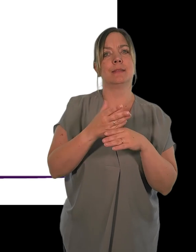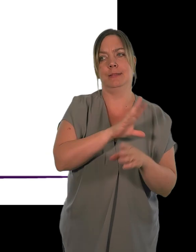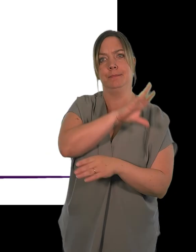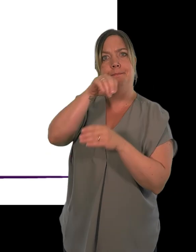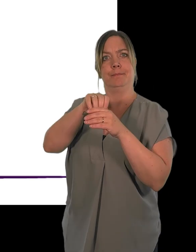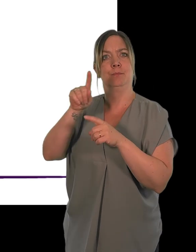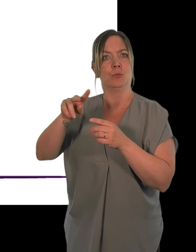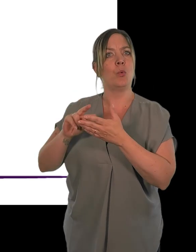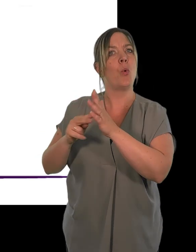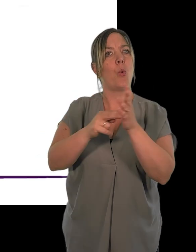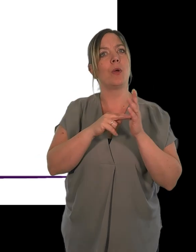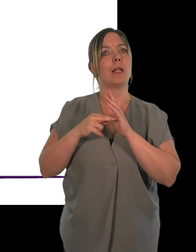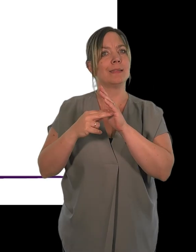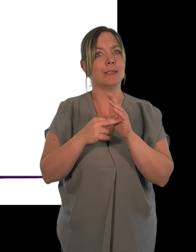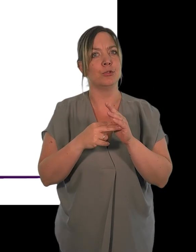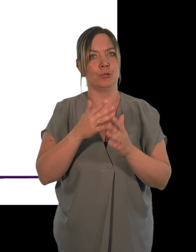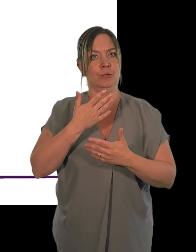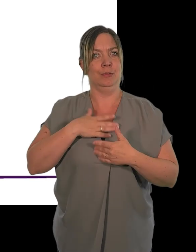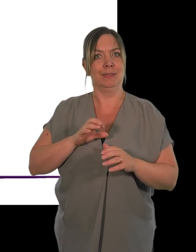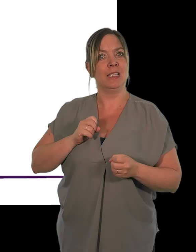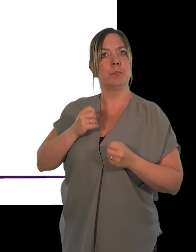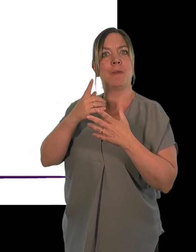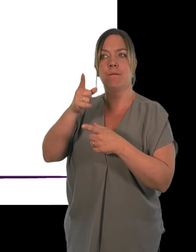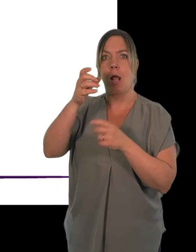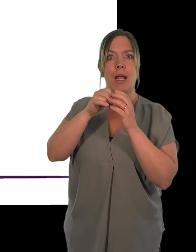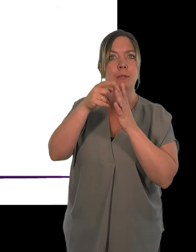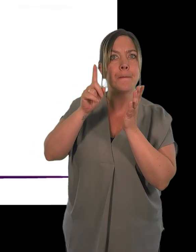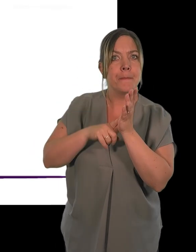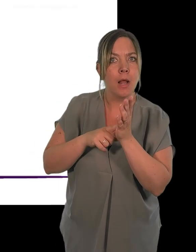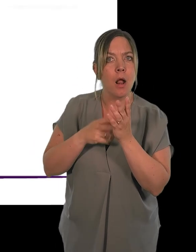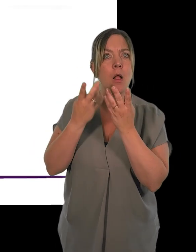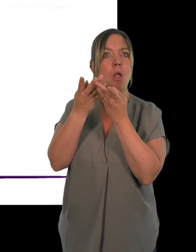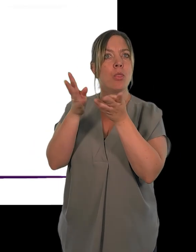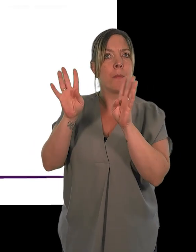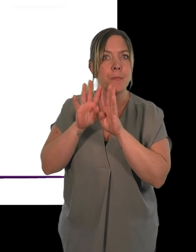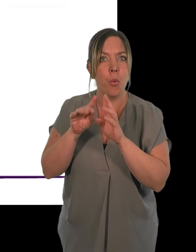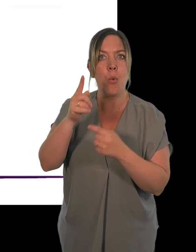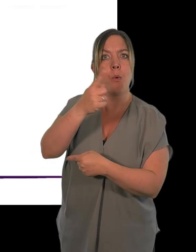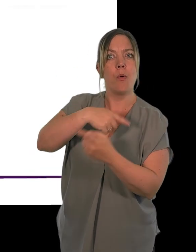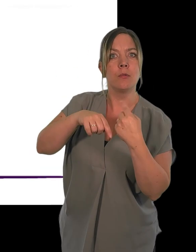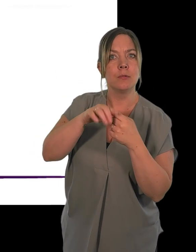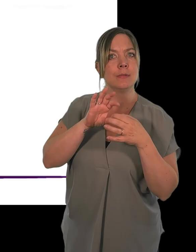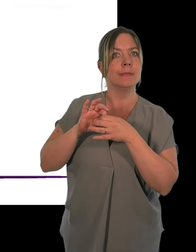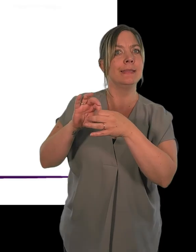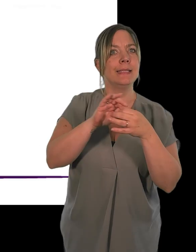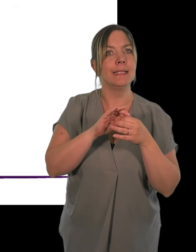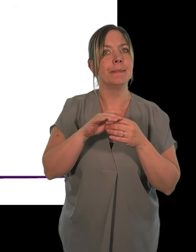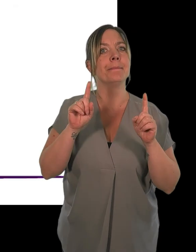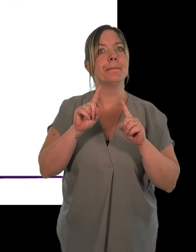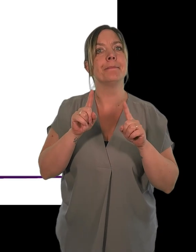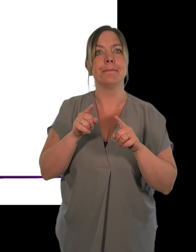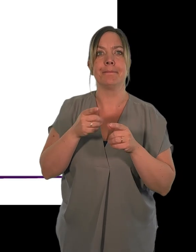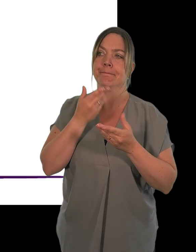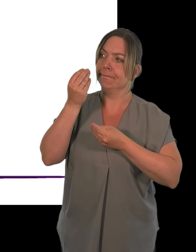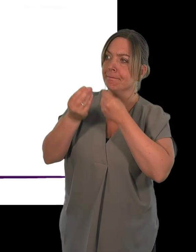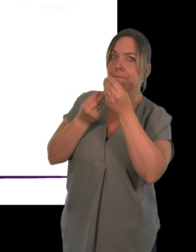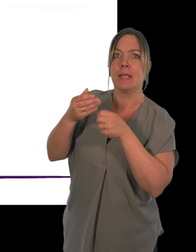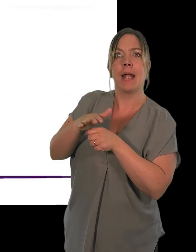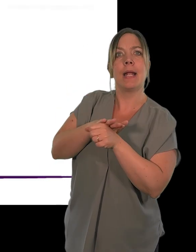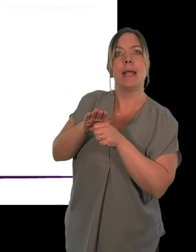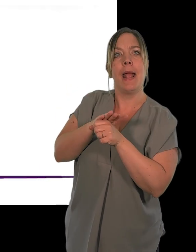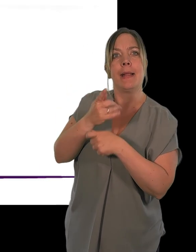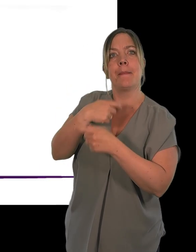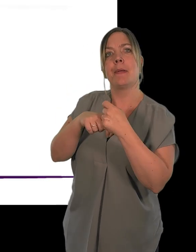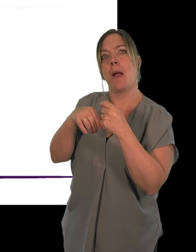are archaic and inadequate to meet the demands of a modern, forward-thinking workplace. Sue has asked you